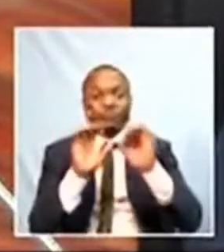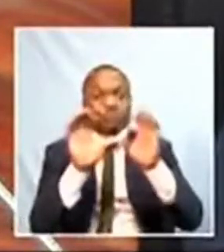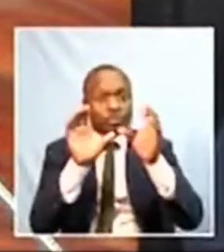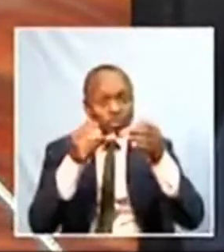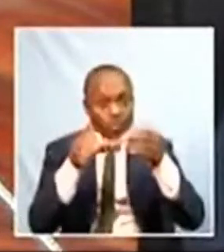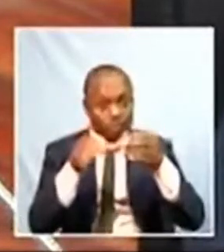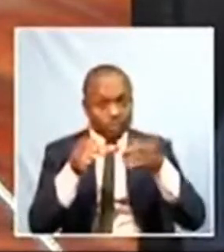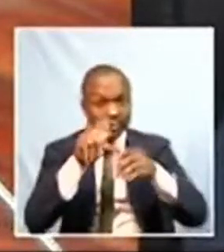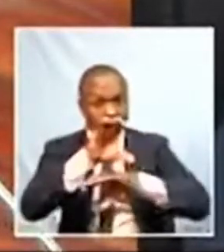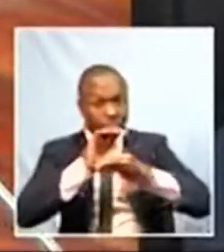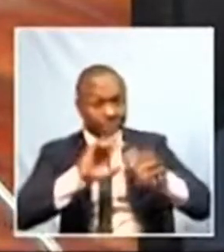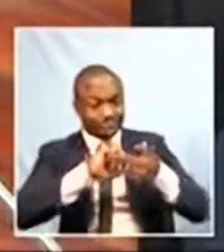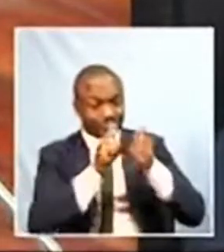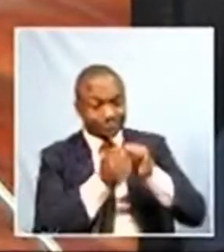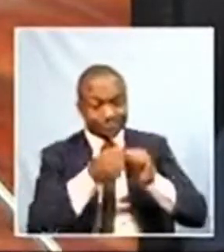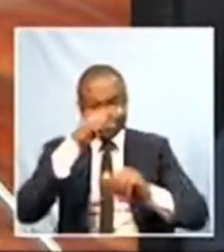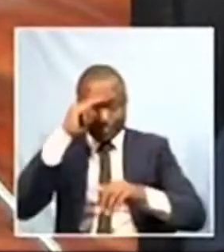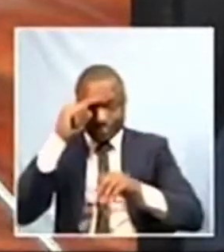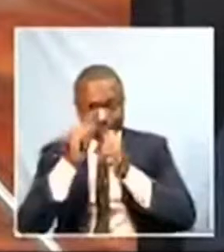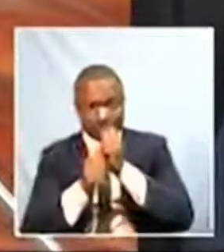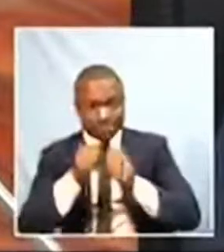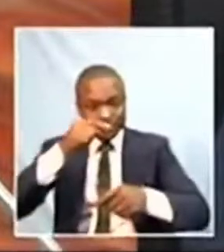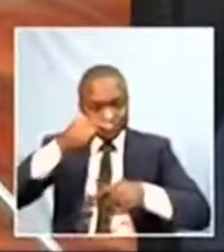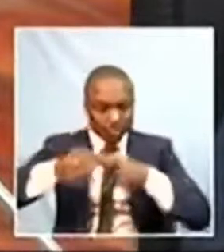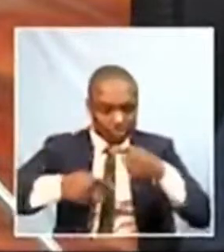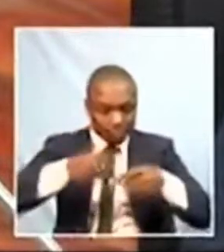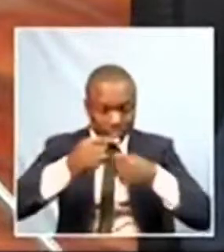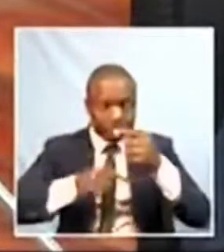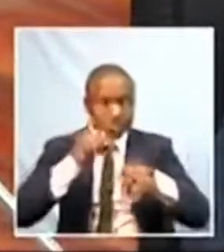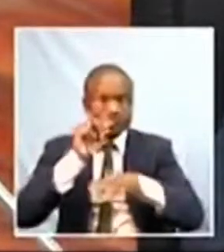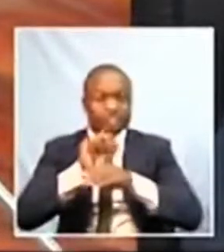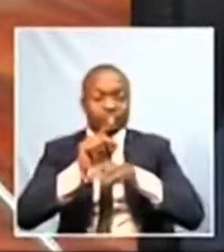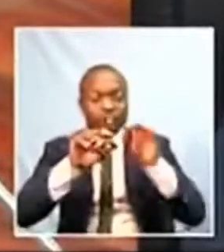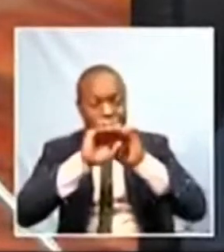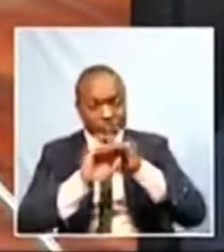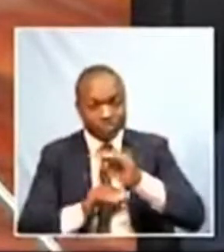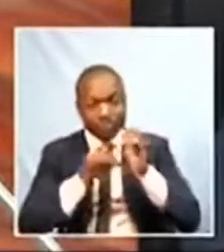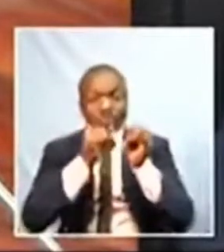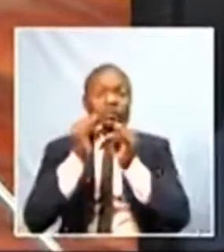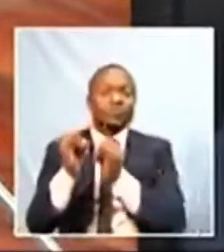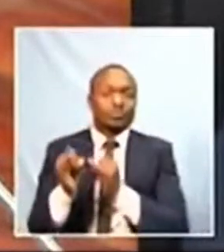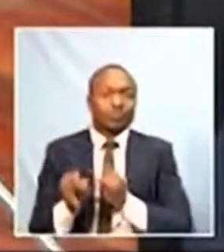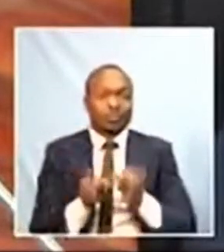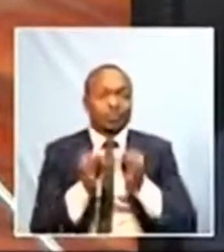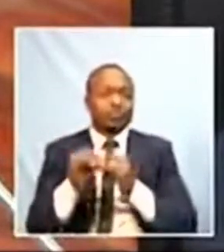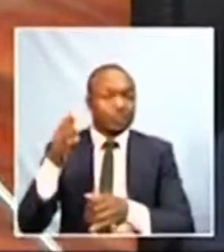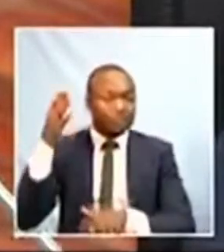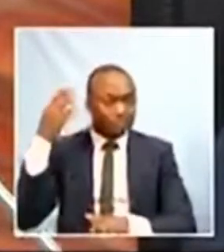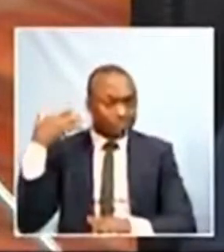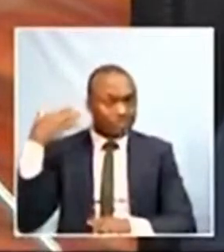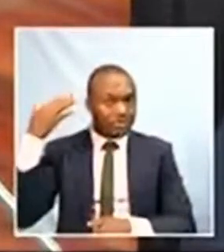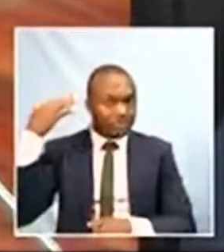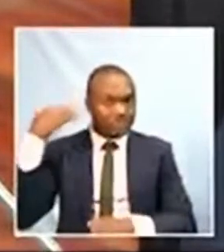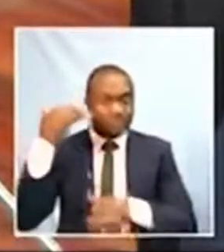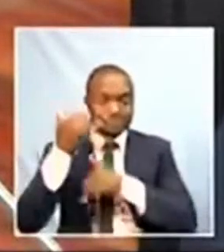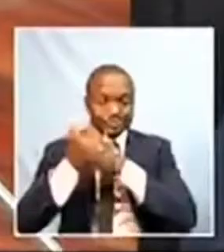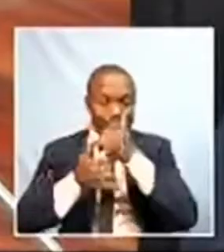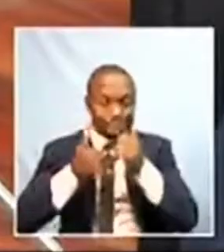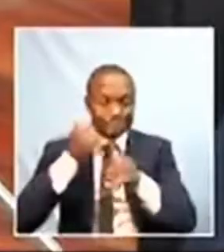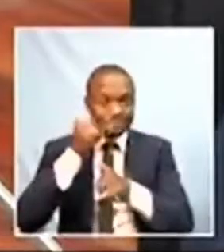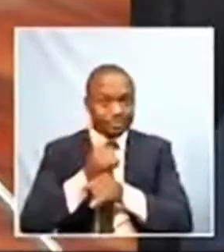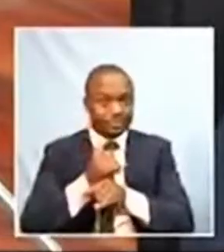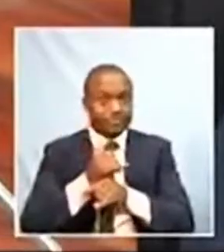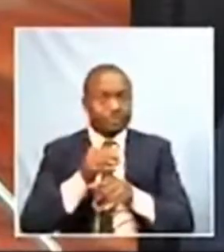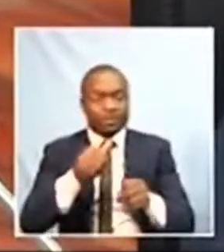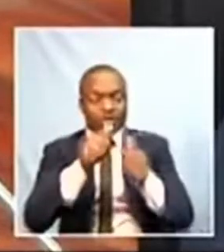that the cause of the query was due to ongoing projects still under implementation from the previous year.